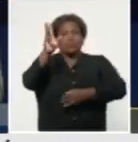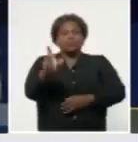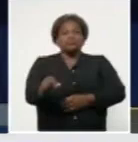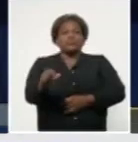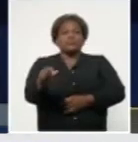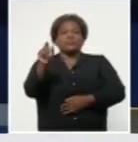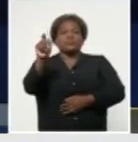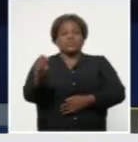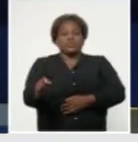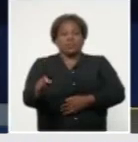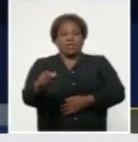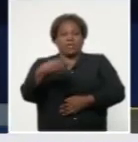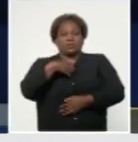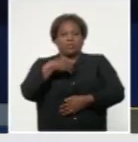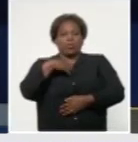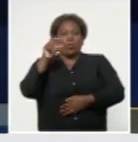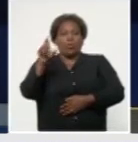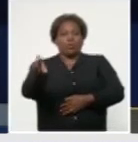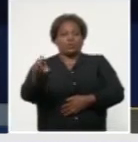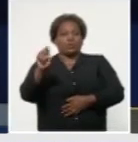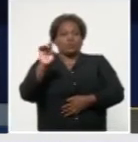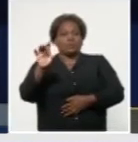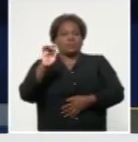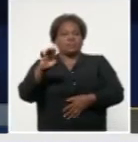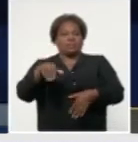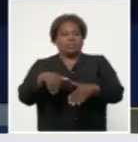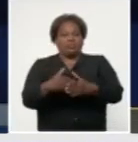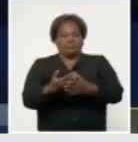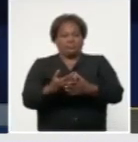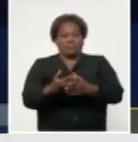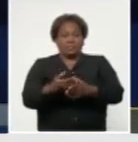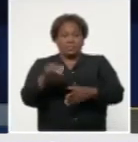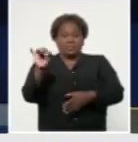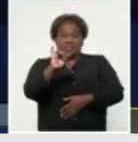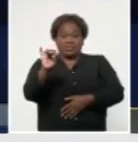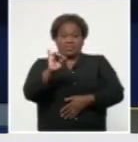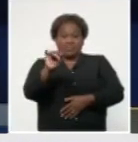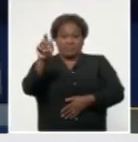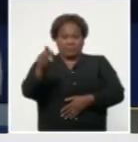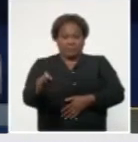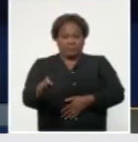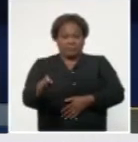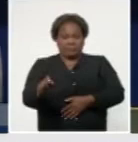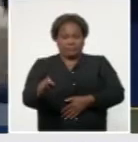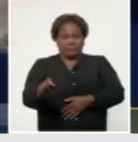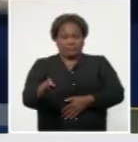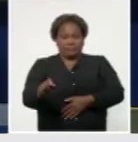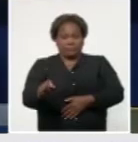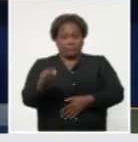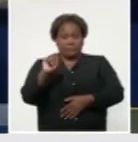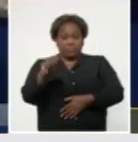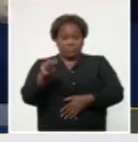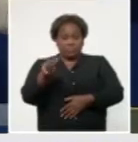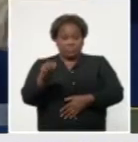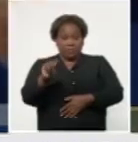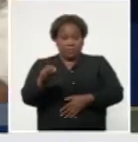the requirement. And Mayabeque, in the San Jose de las Lajas municipality, has 7